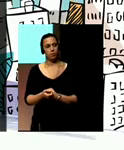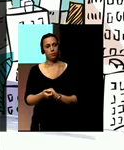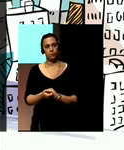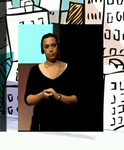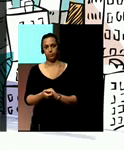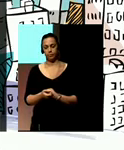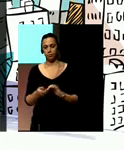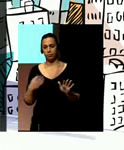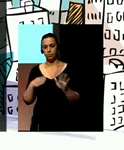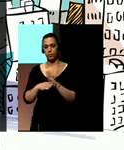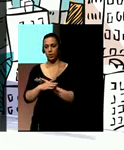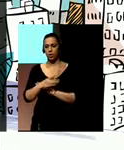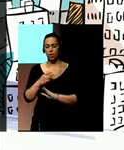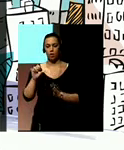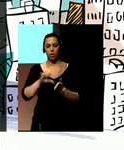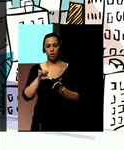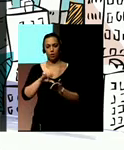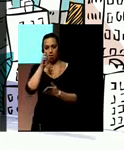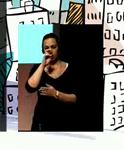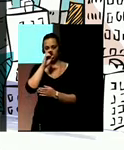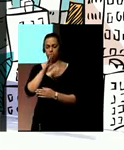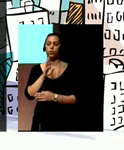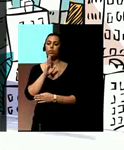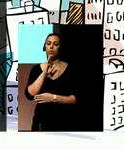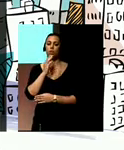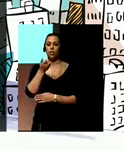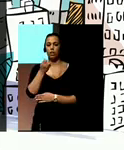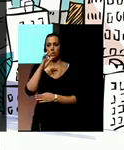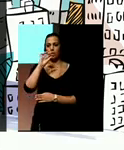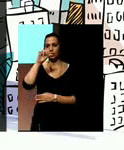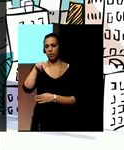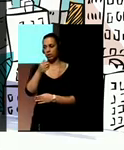how to improve the access to the Acropolis of